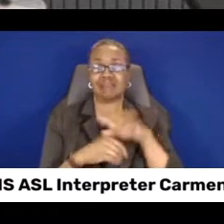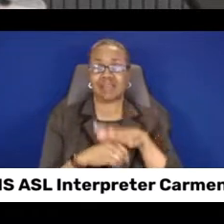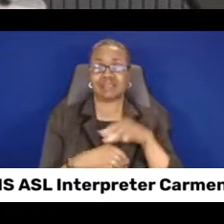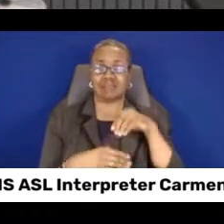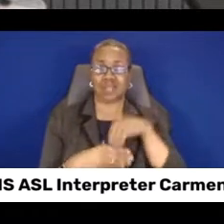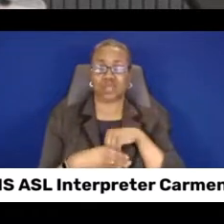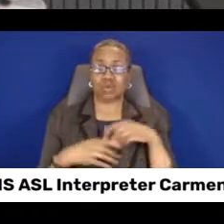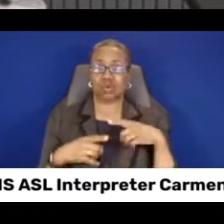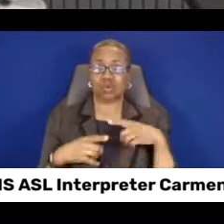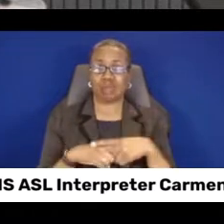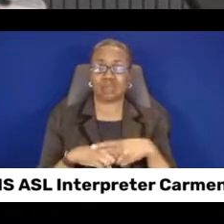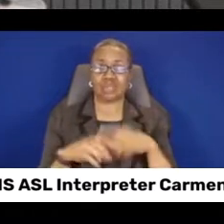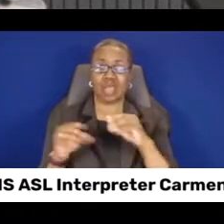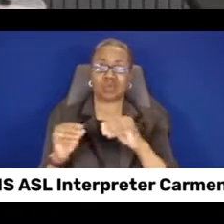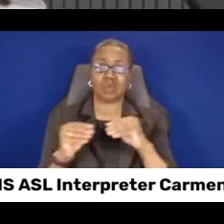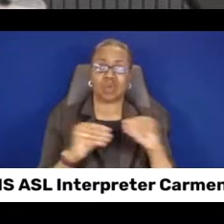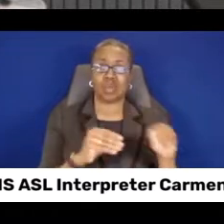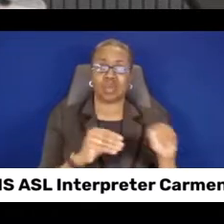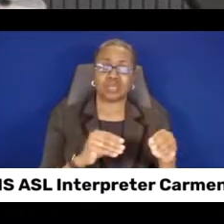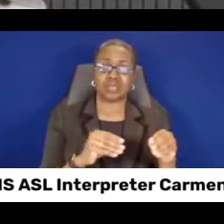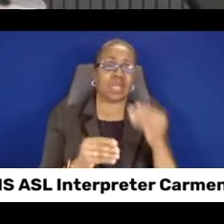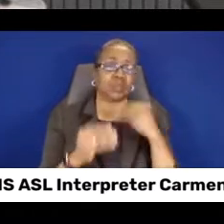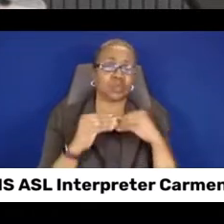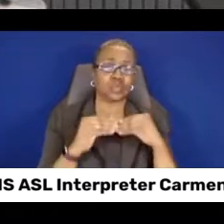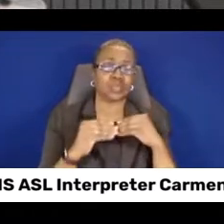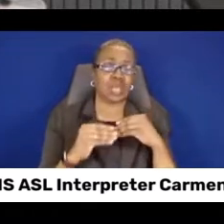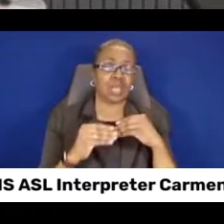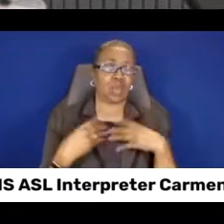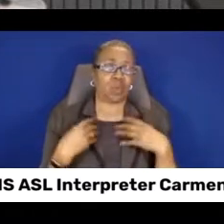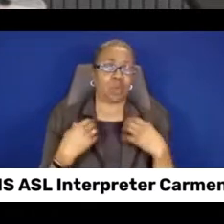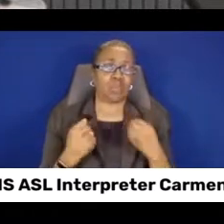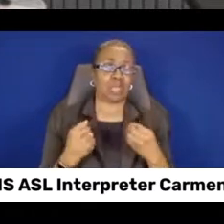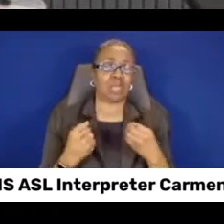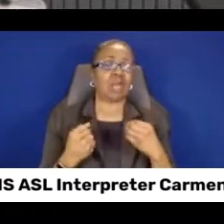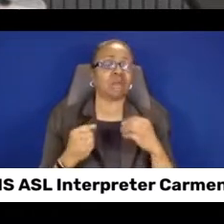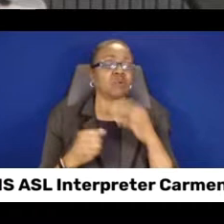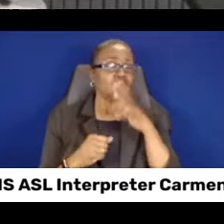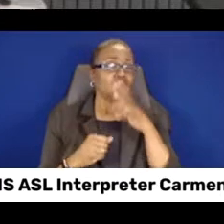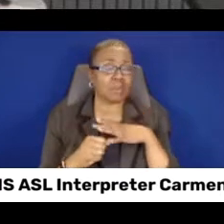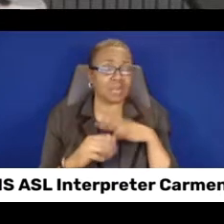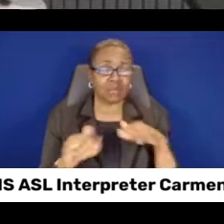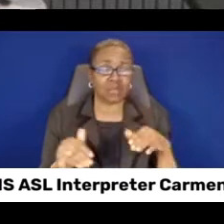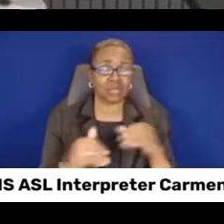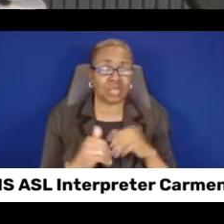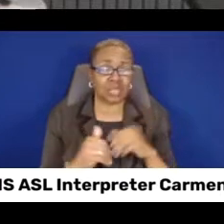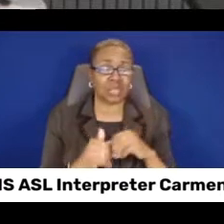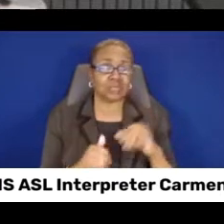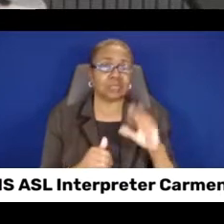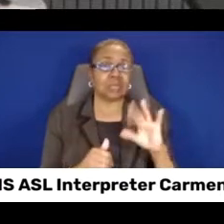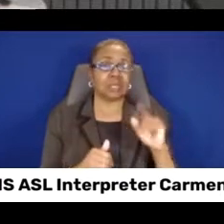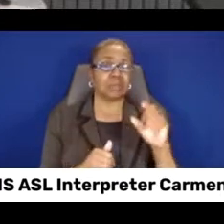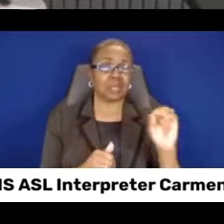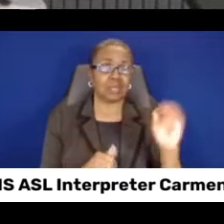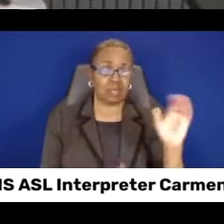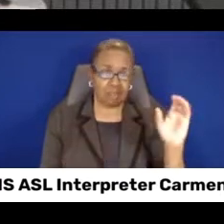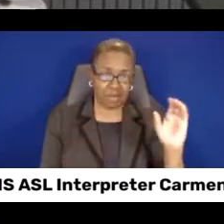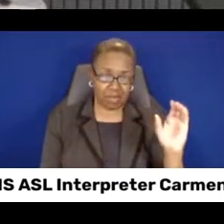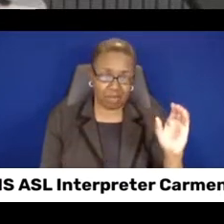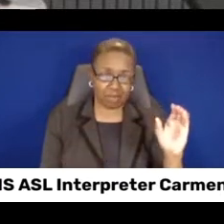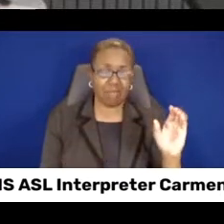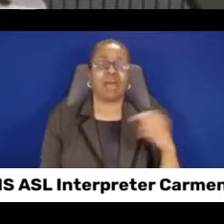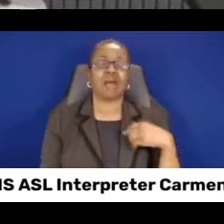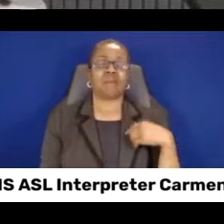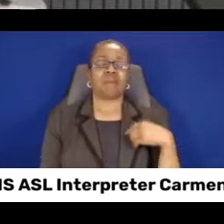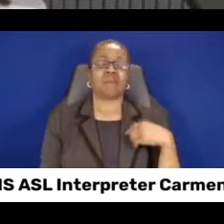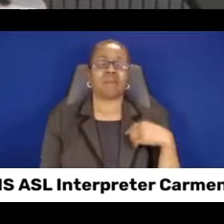on the nutrition and well-being of women and children in Medellin, Colombia. As a Chicago native, it has long been a dream and a vision